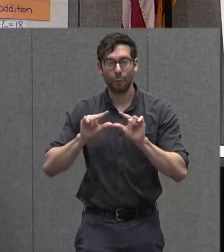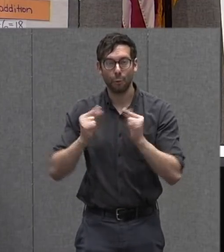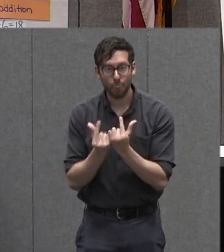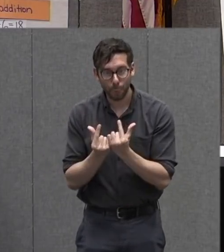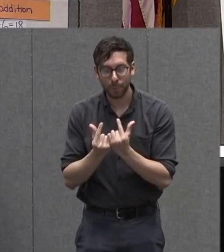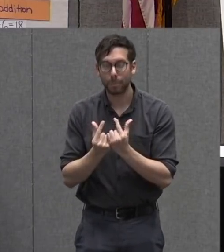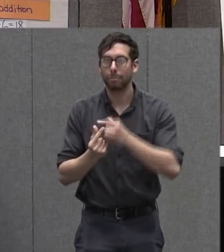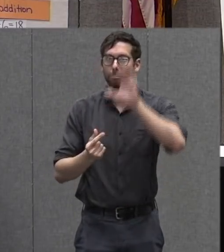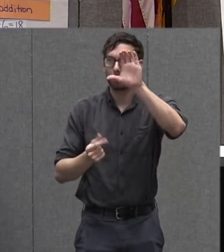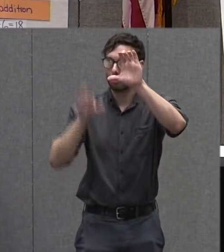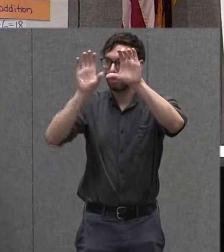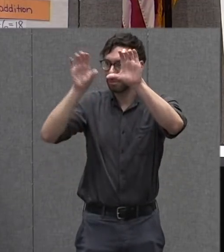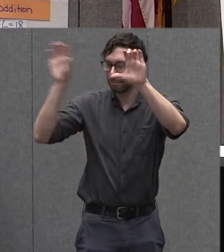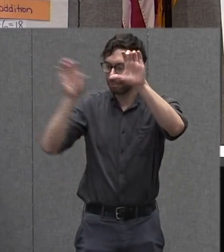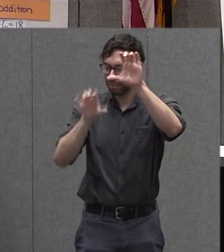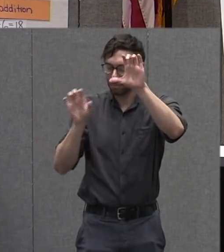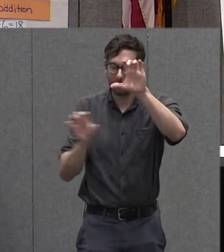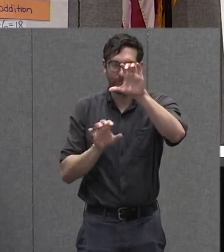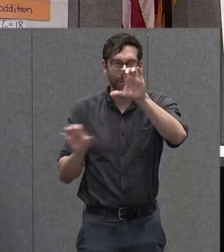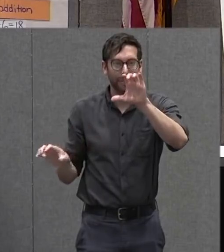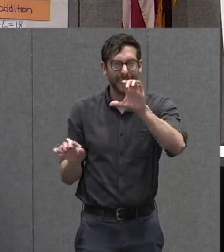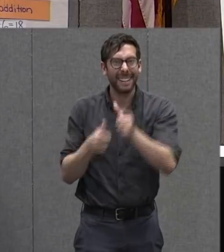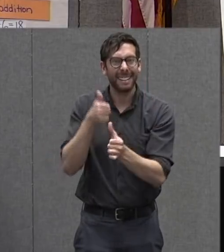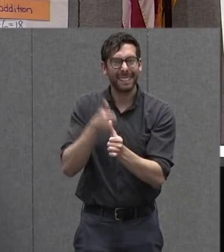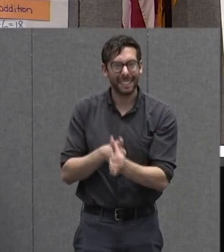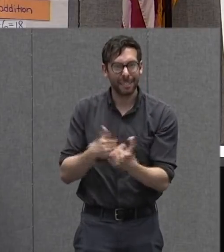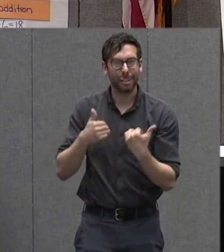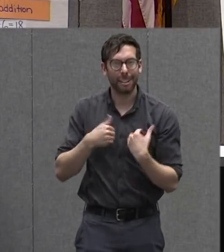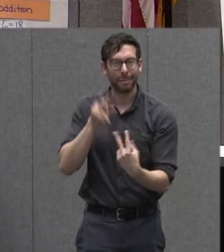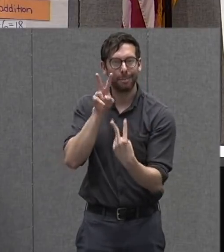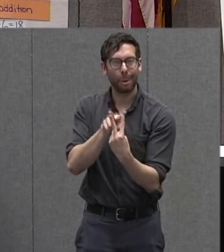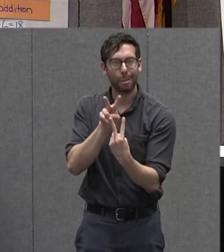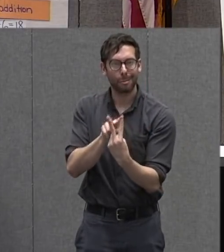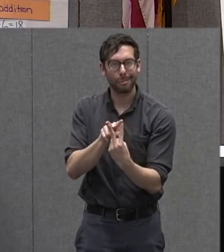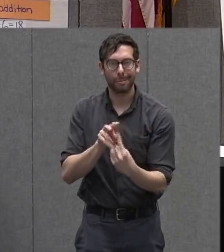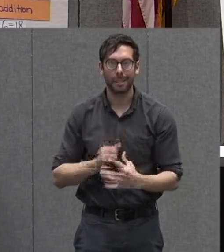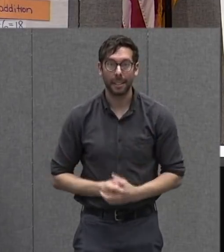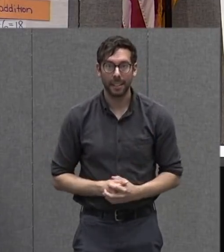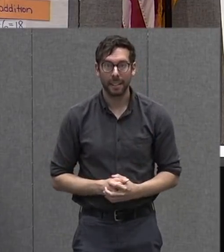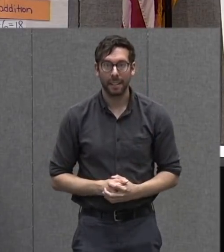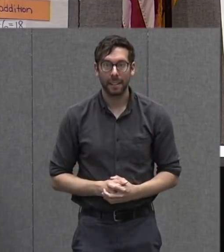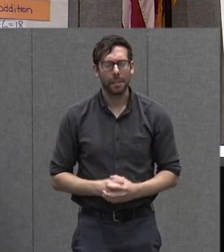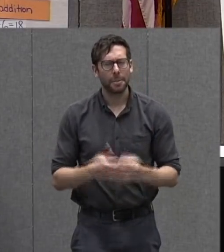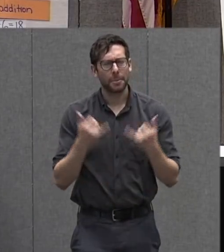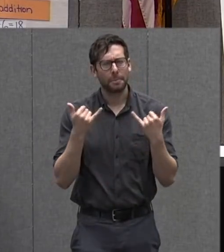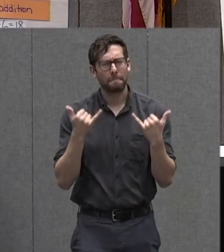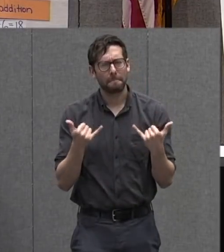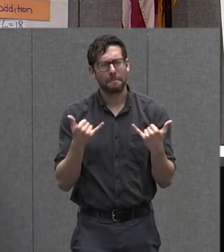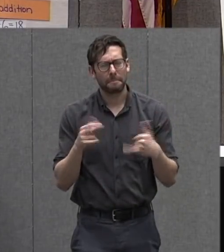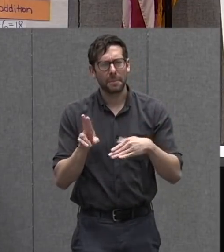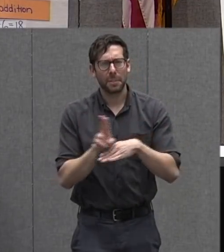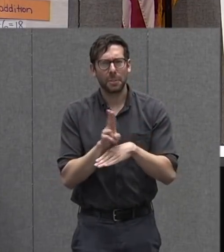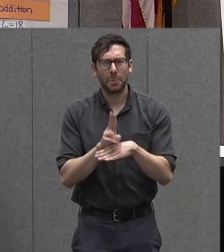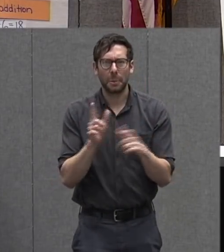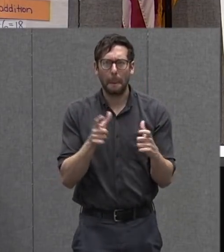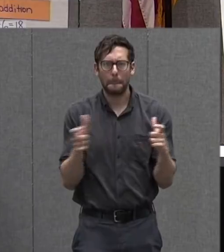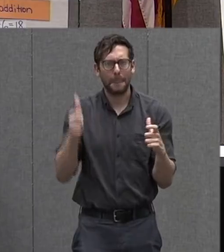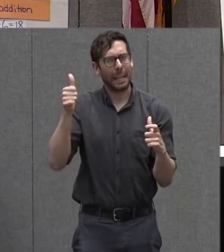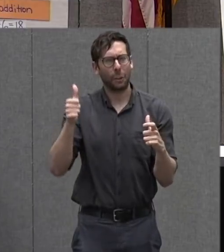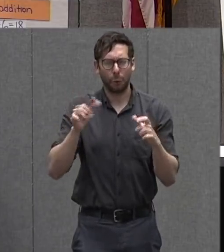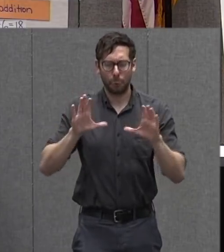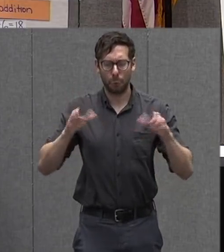partner. So that makes me think, could we use even bigger groups to figure out how many dots there are? What if